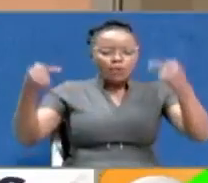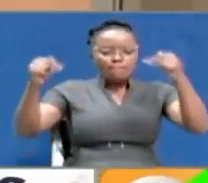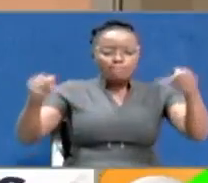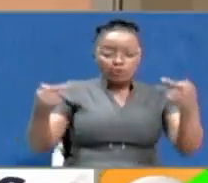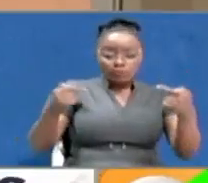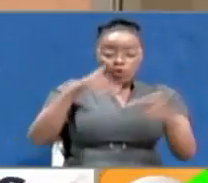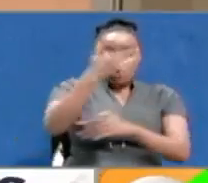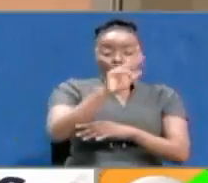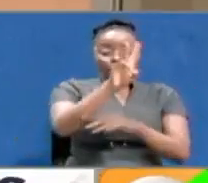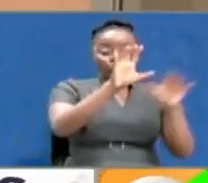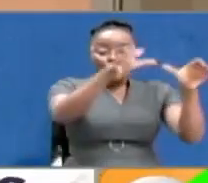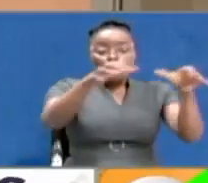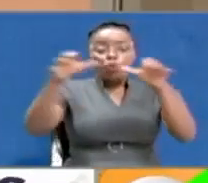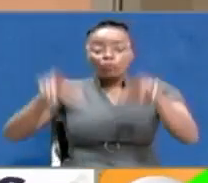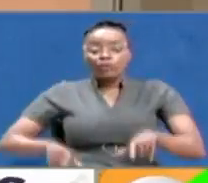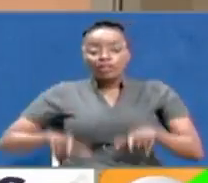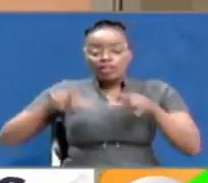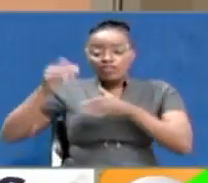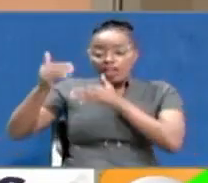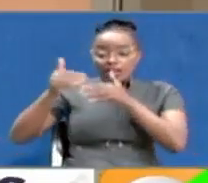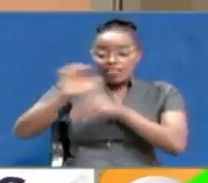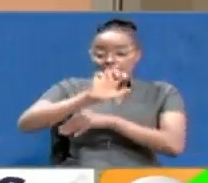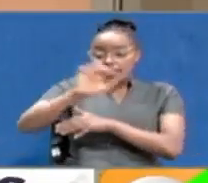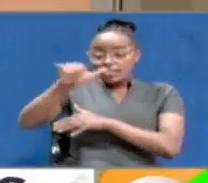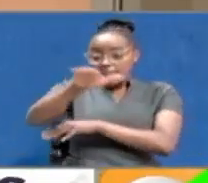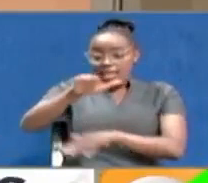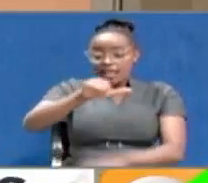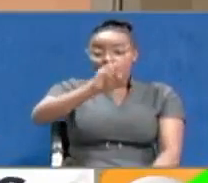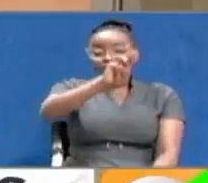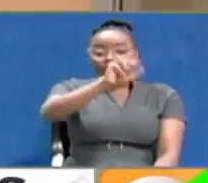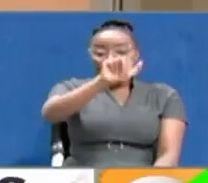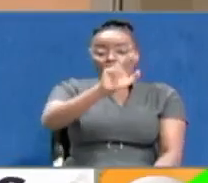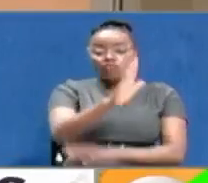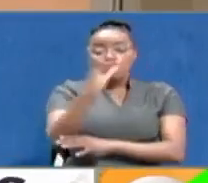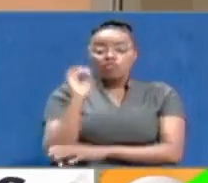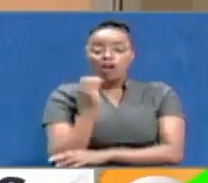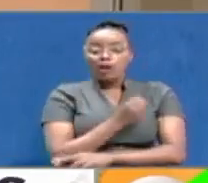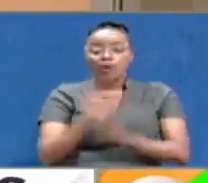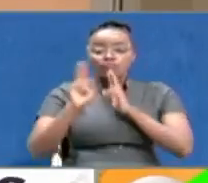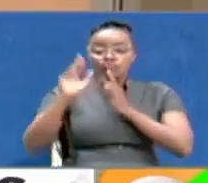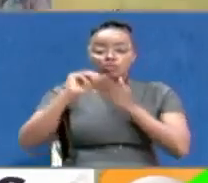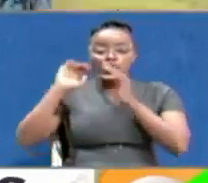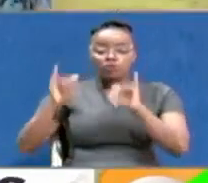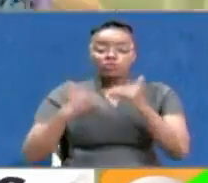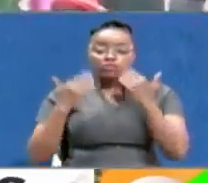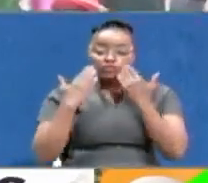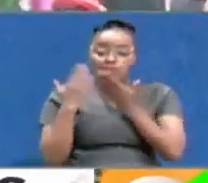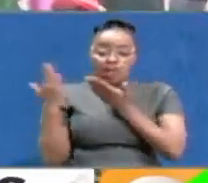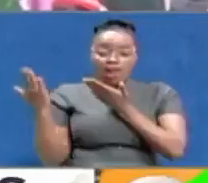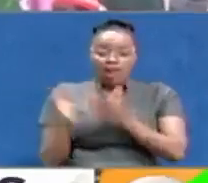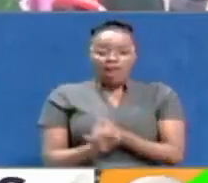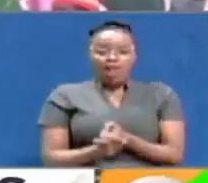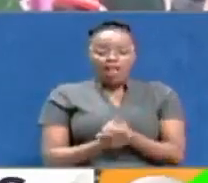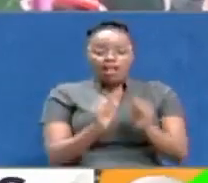clashes between two communities living along the eastern parts of the Mau forest. Marianne Nyambura has the details.